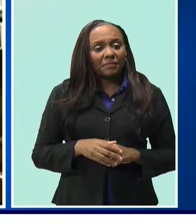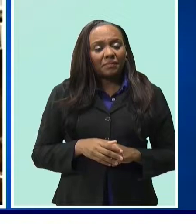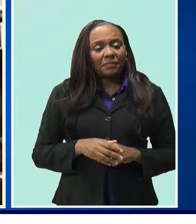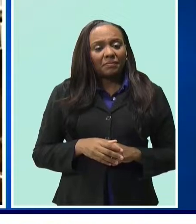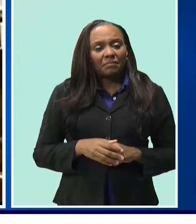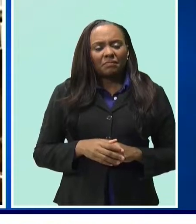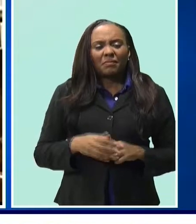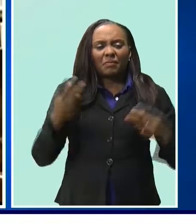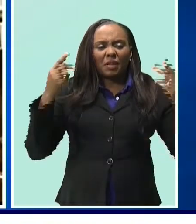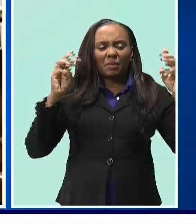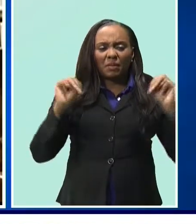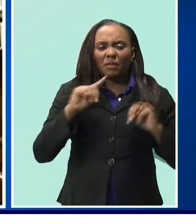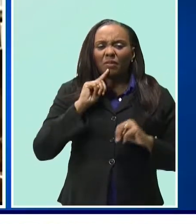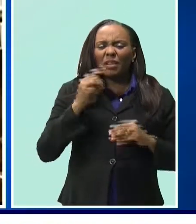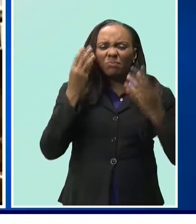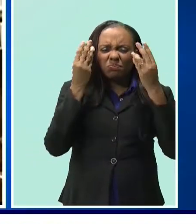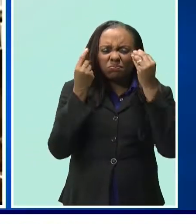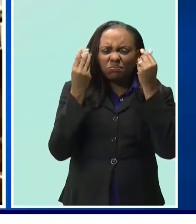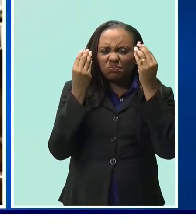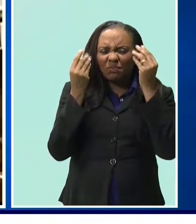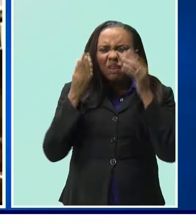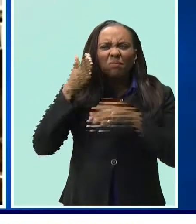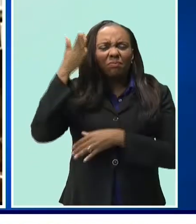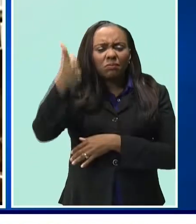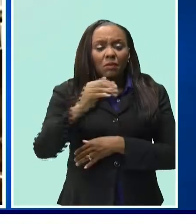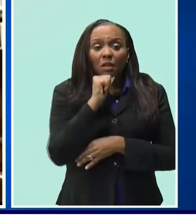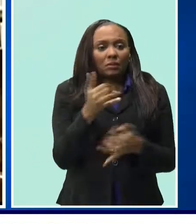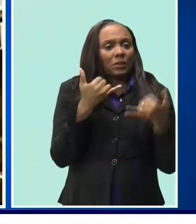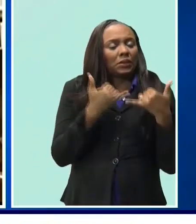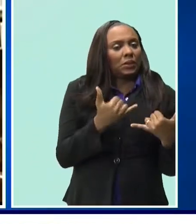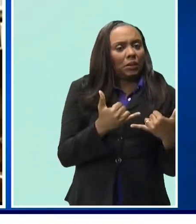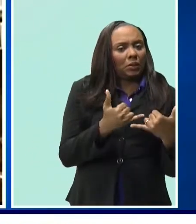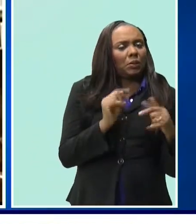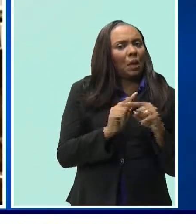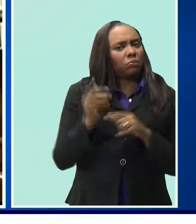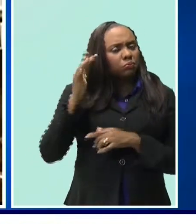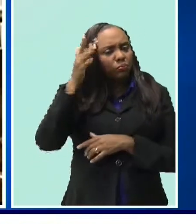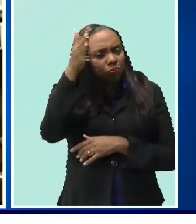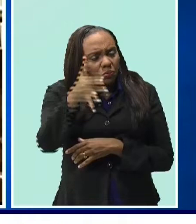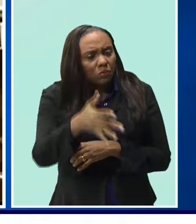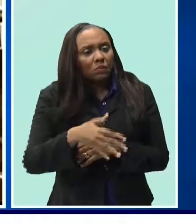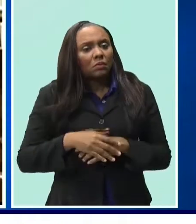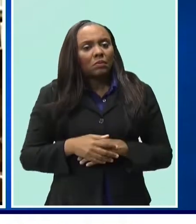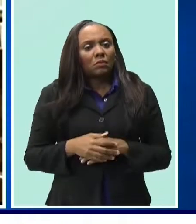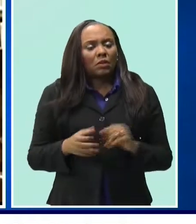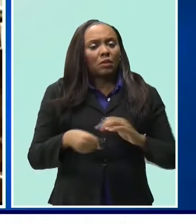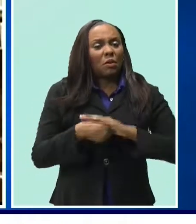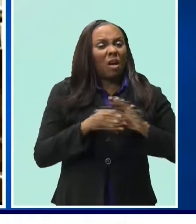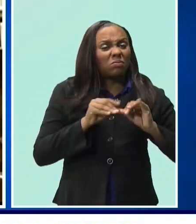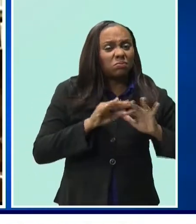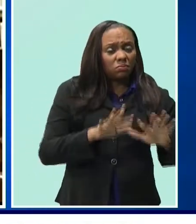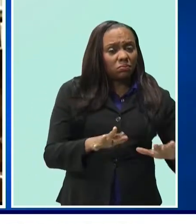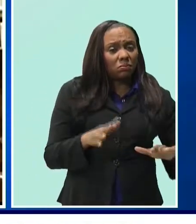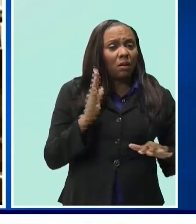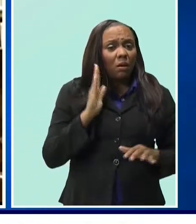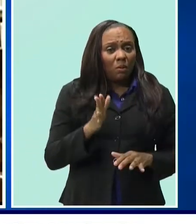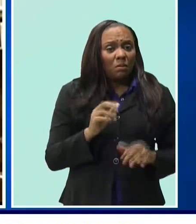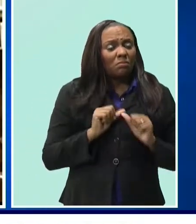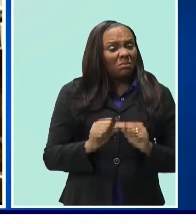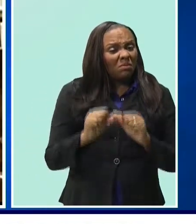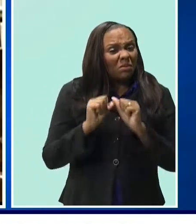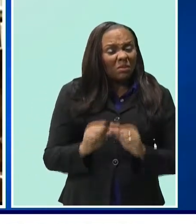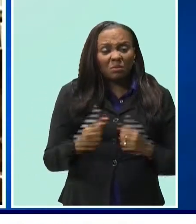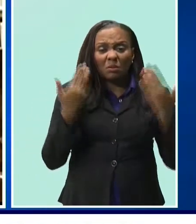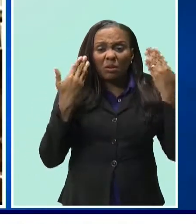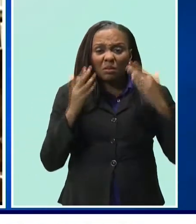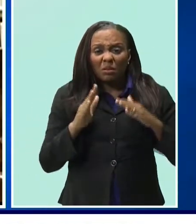ahead, not necessarily for right now, but obviously this thing is likely to be with us for some time, and so we must